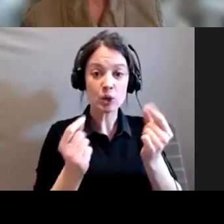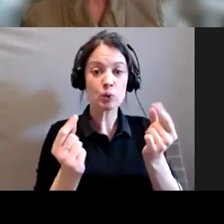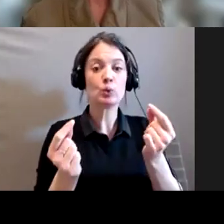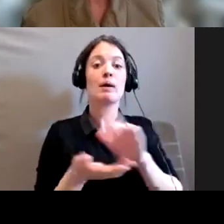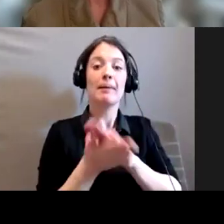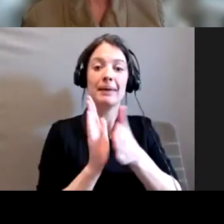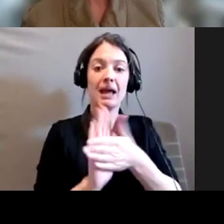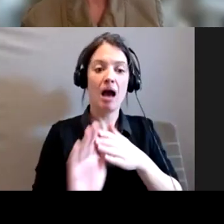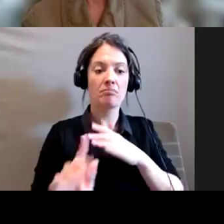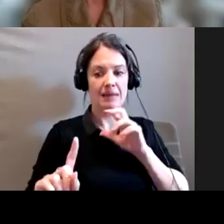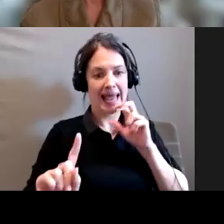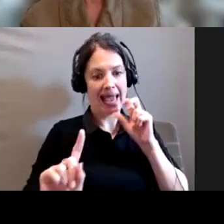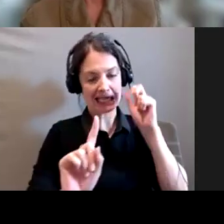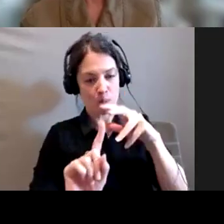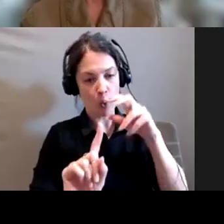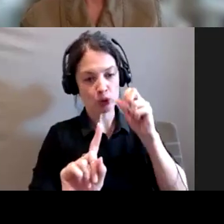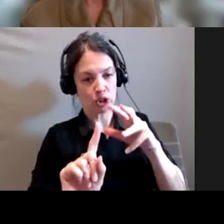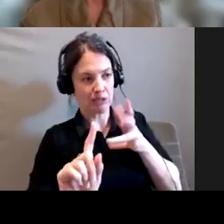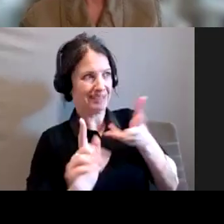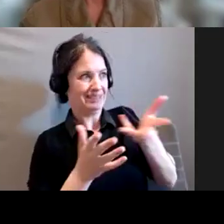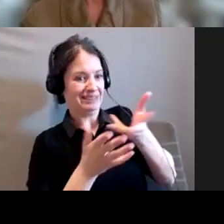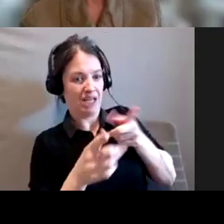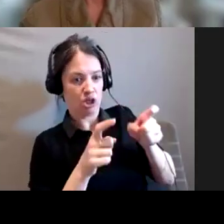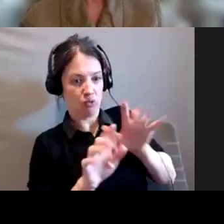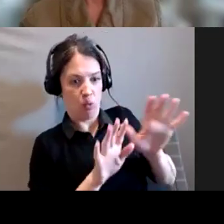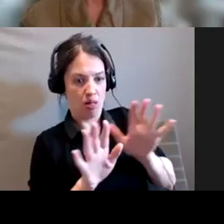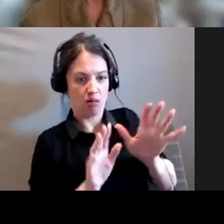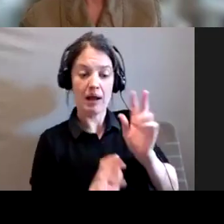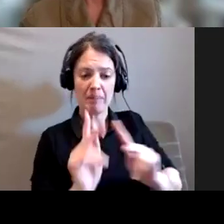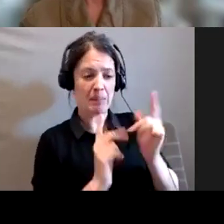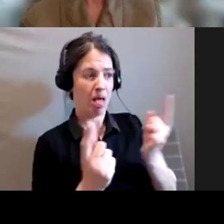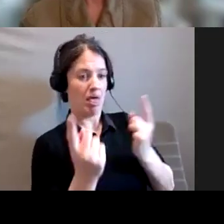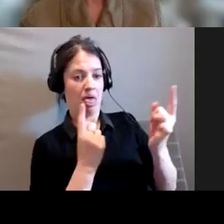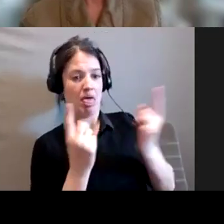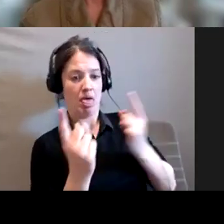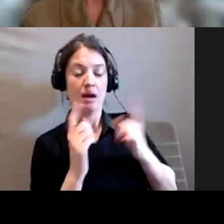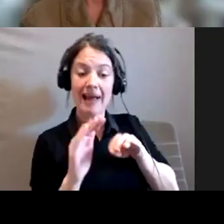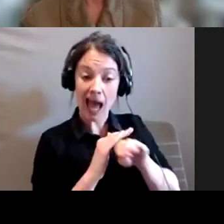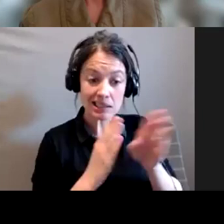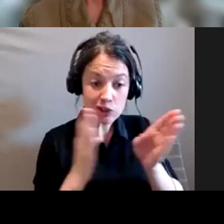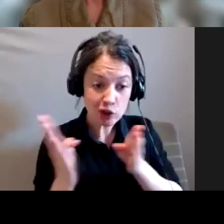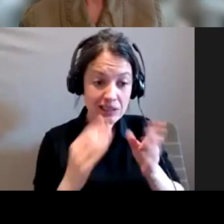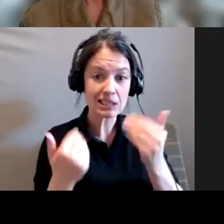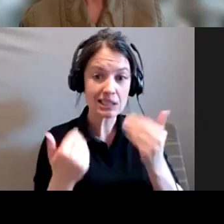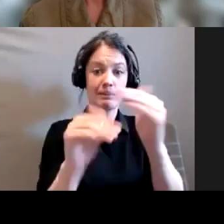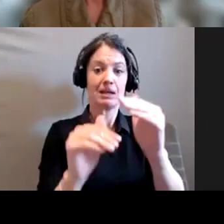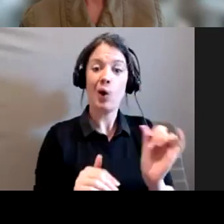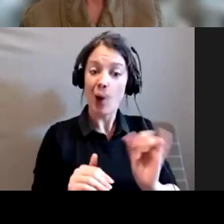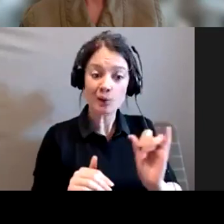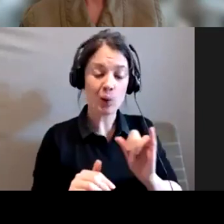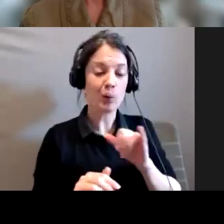care, for financial management, for communications or access to services. And of course, in the context of